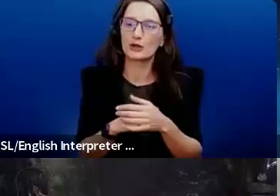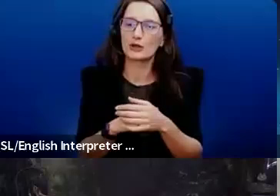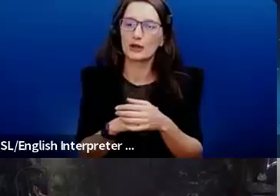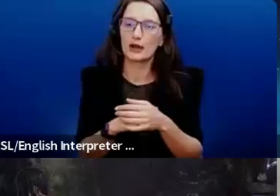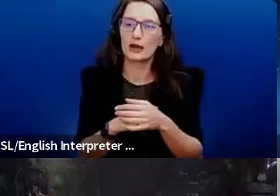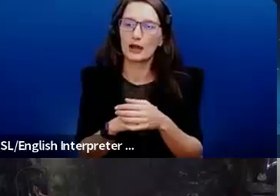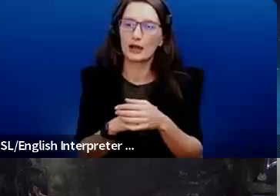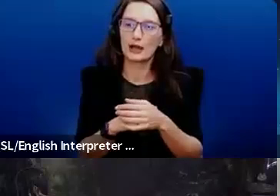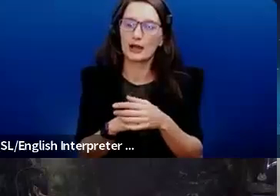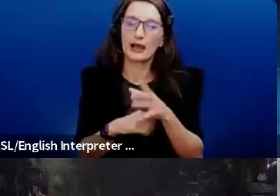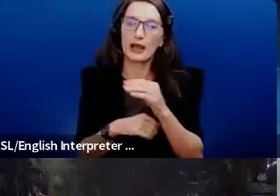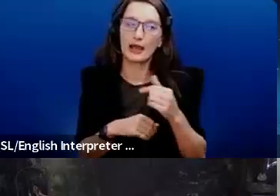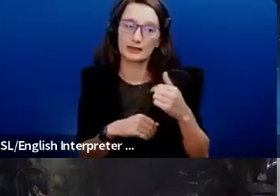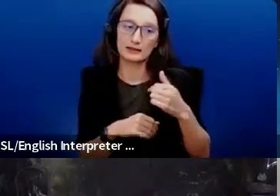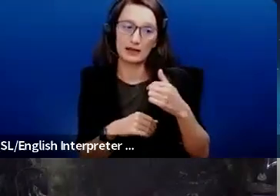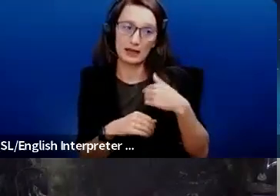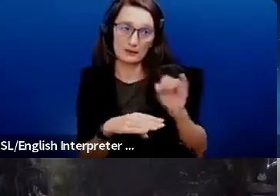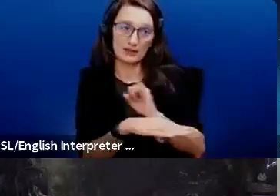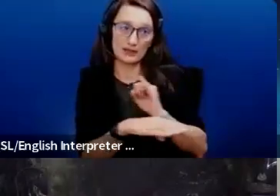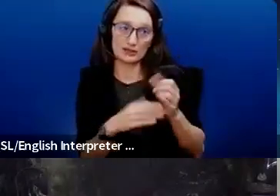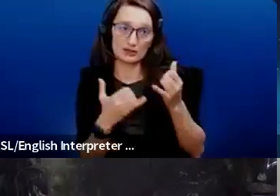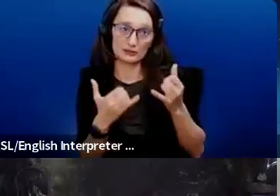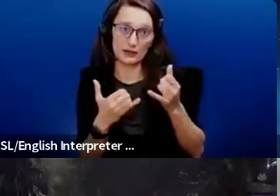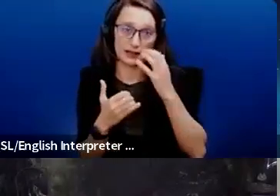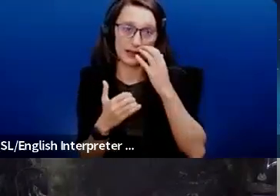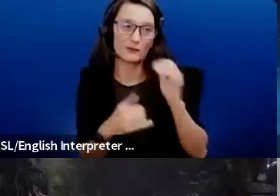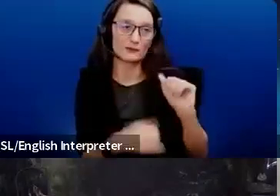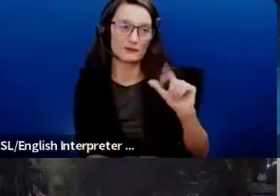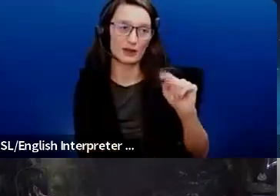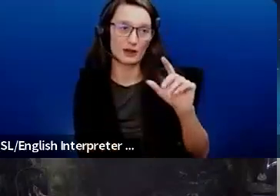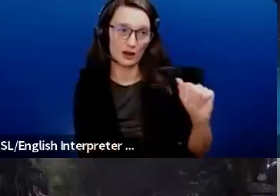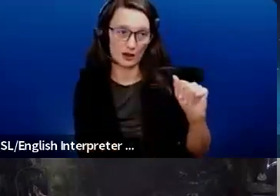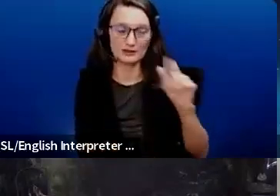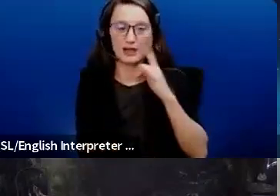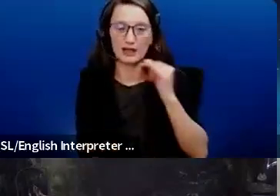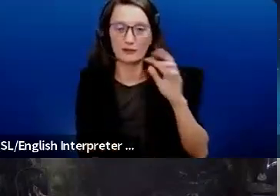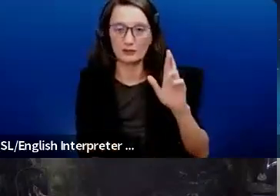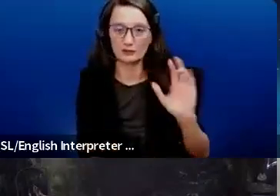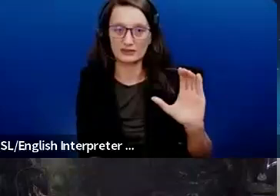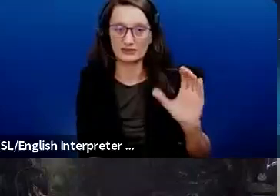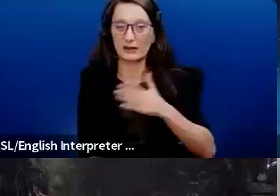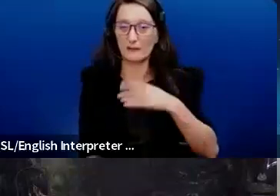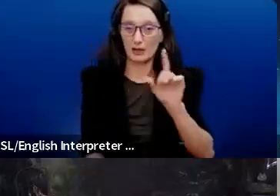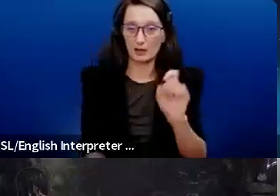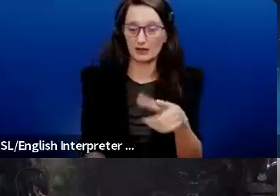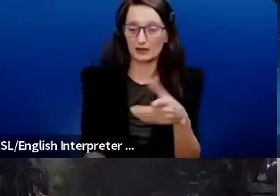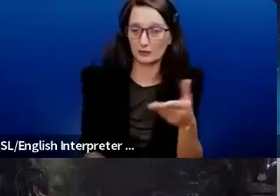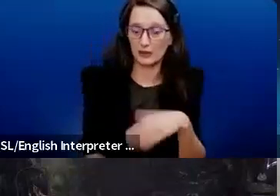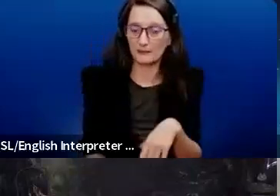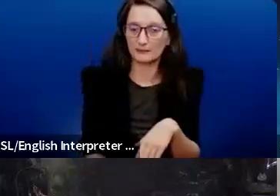worker, and I am intern in the Alta California Regional Center at Roseville. My question is, it's only